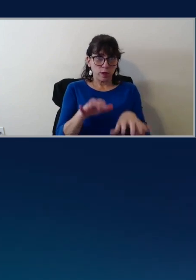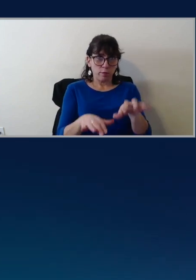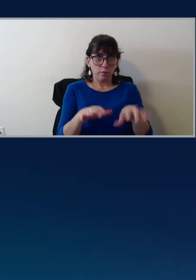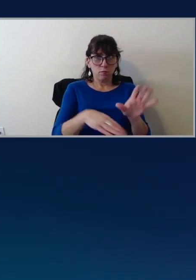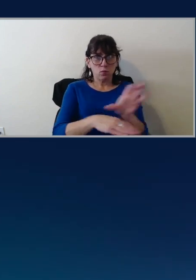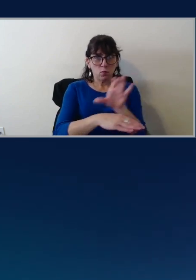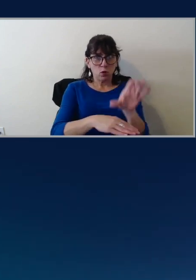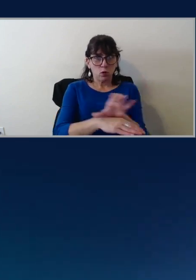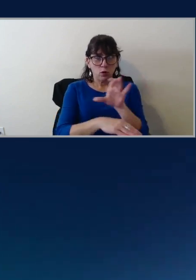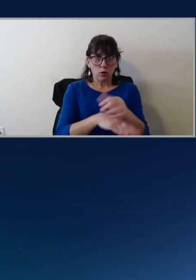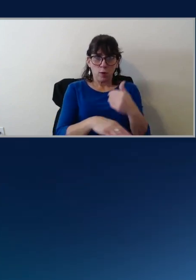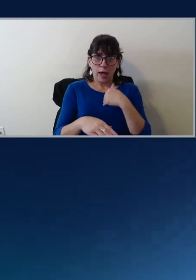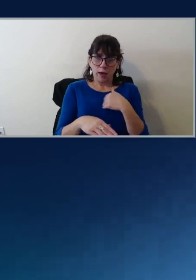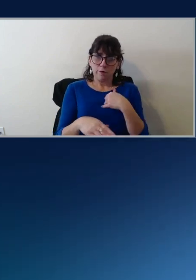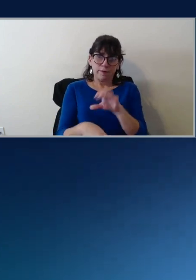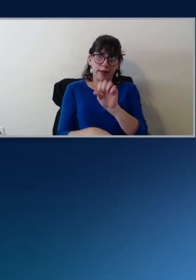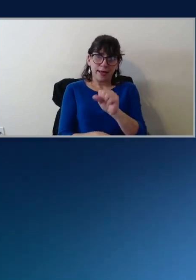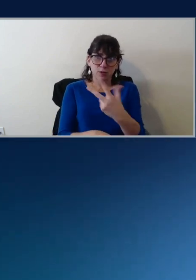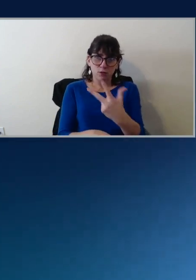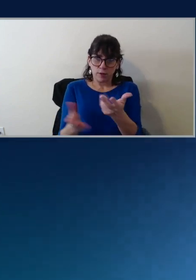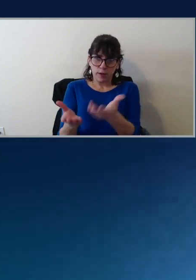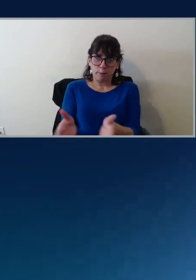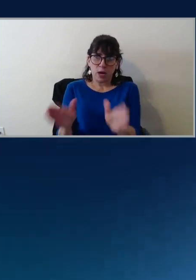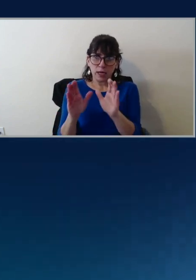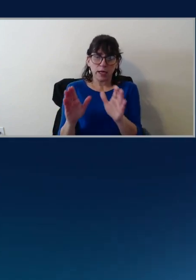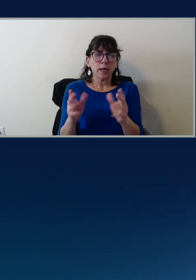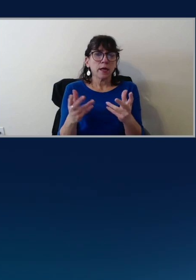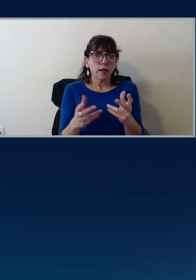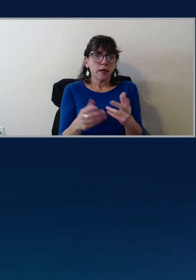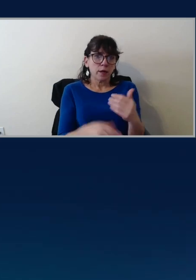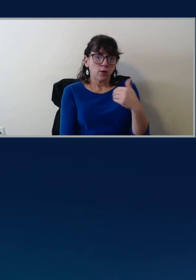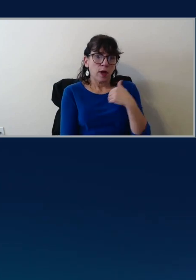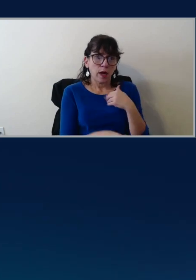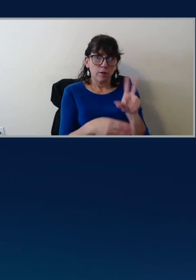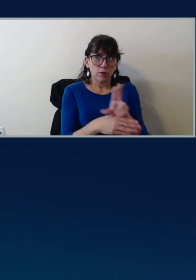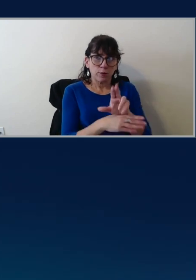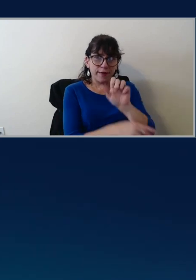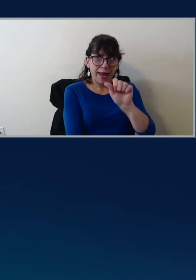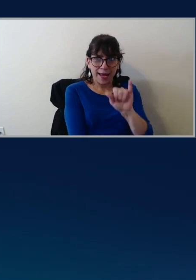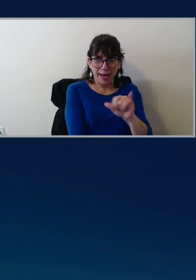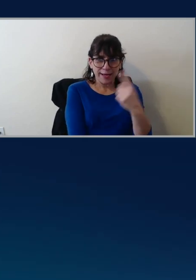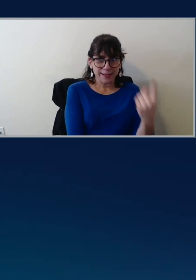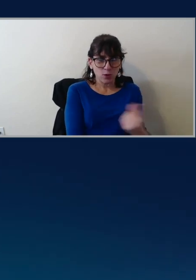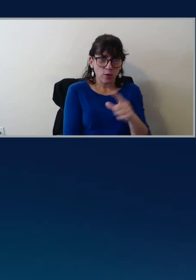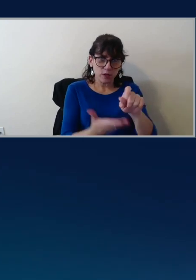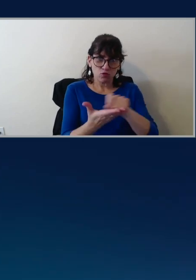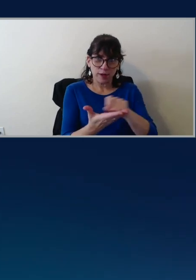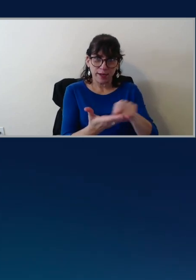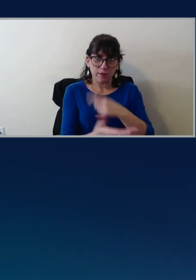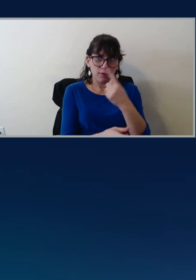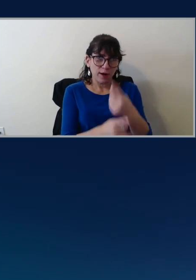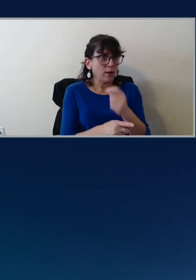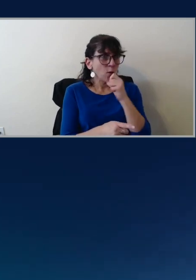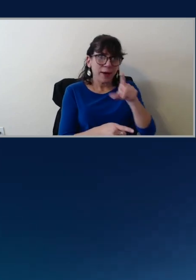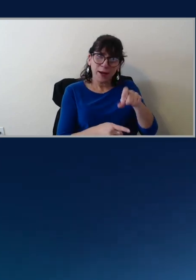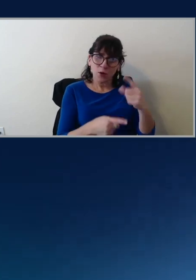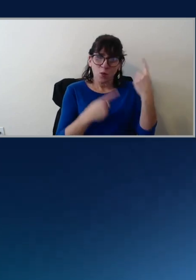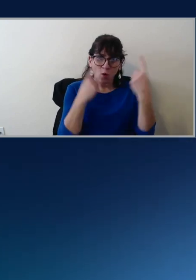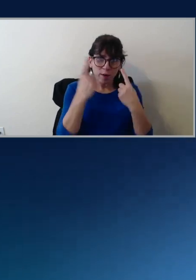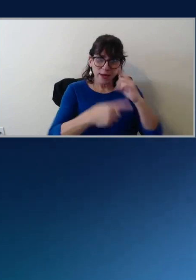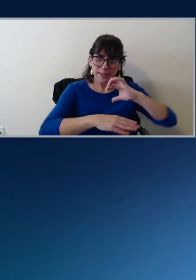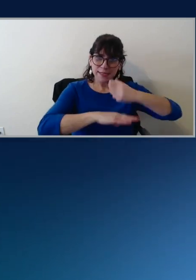S3 bucket, and using it immediately with some generative AI, right? Which is always great, right? No need to worry about setting